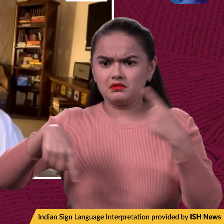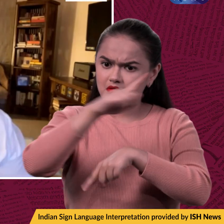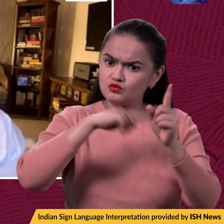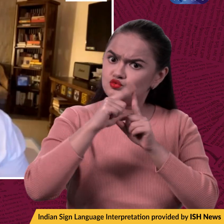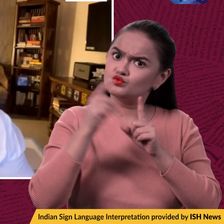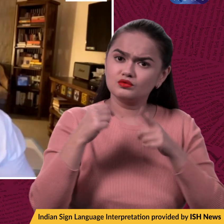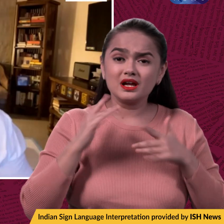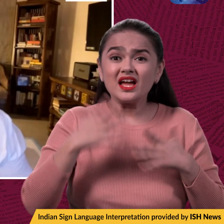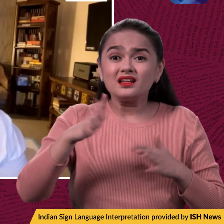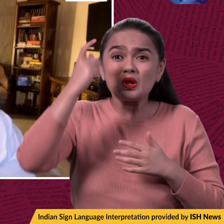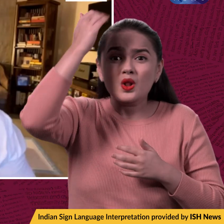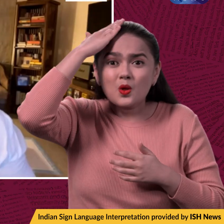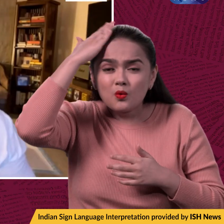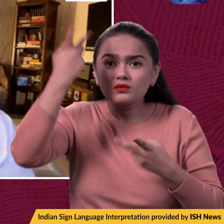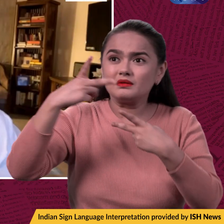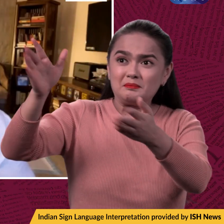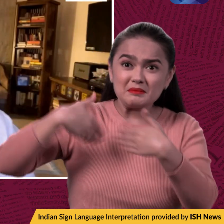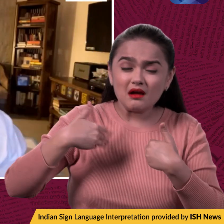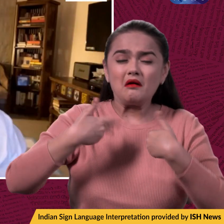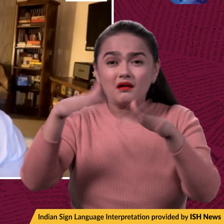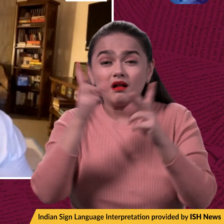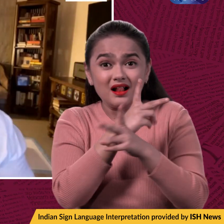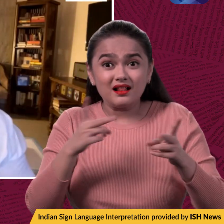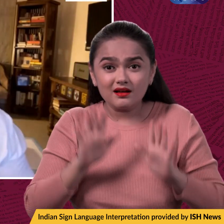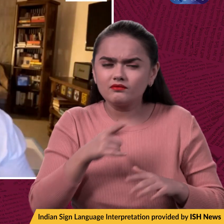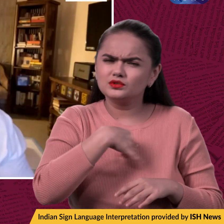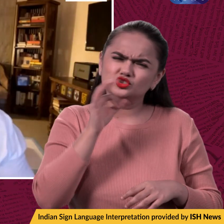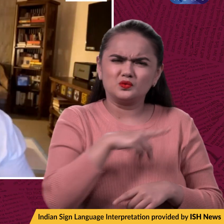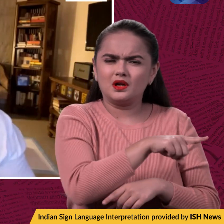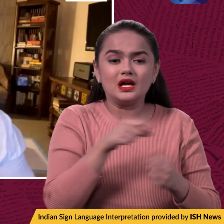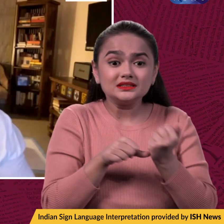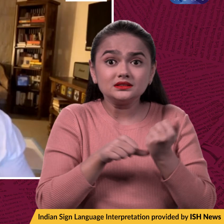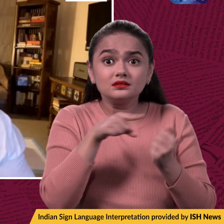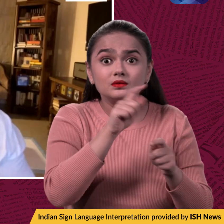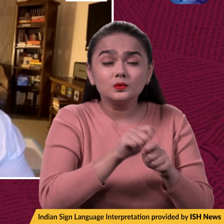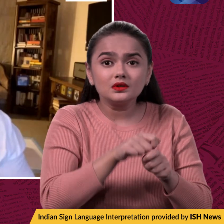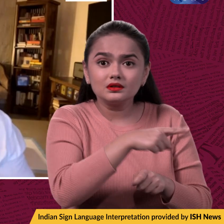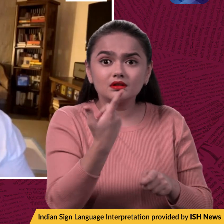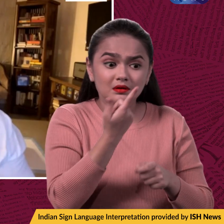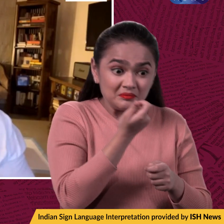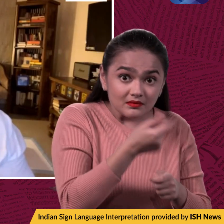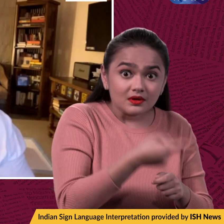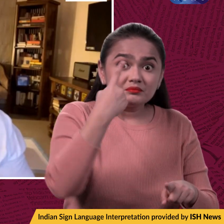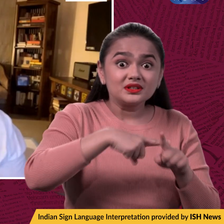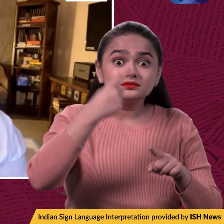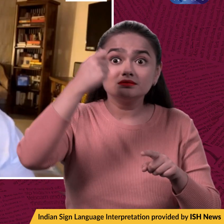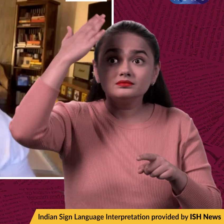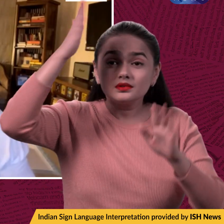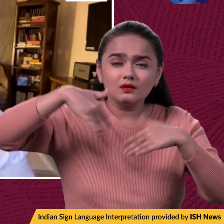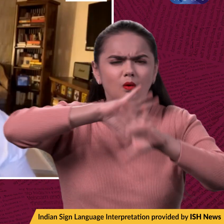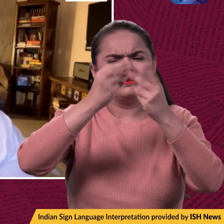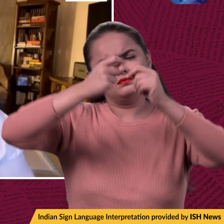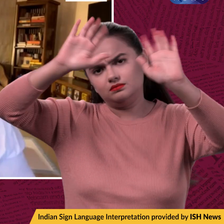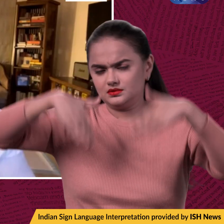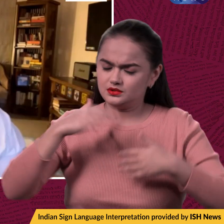happened in the banks, any loans which have been taken away and not repaid until now, I'm sure our system will work in such a way that wrongdoers and the money will